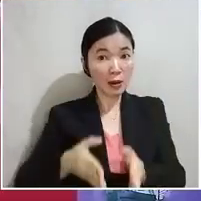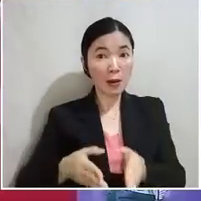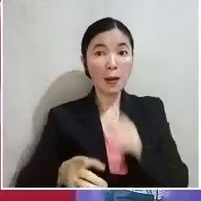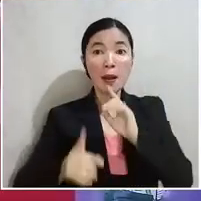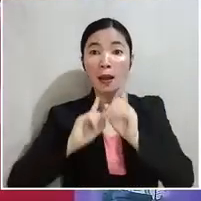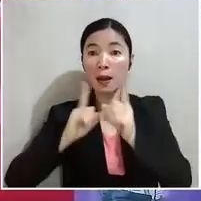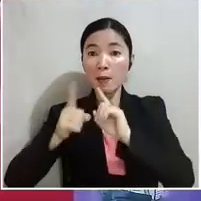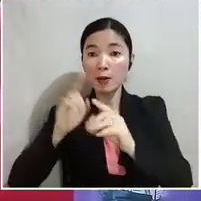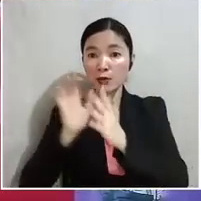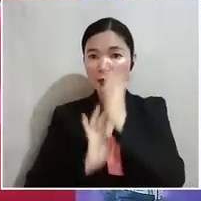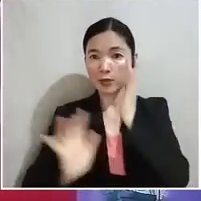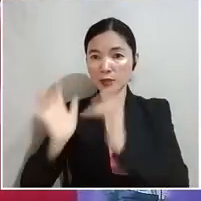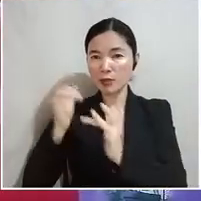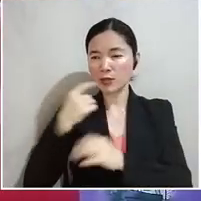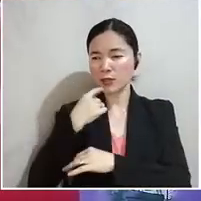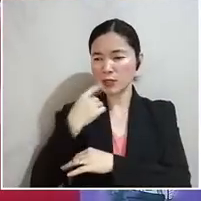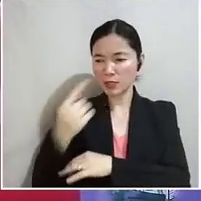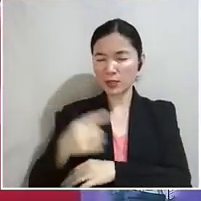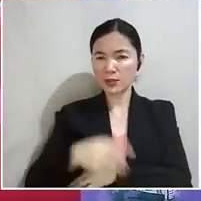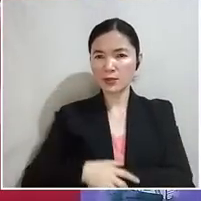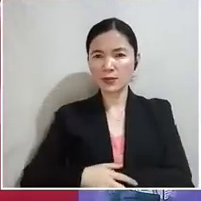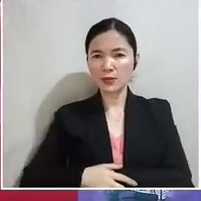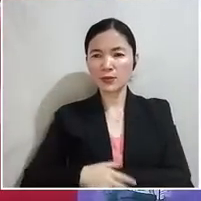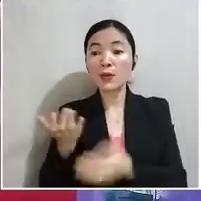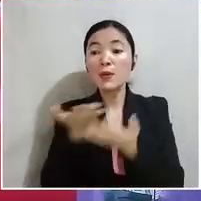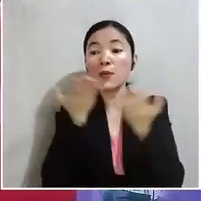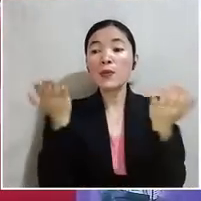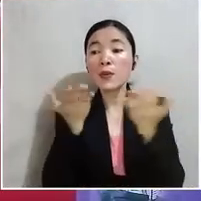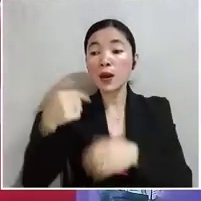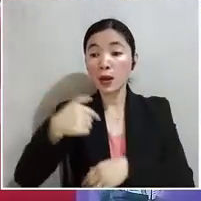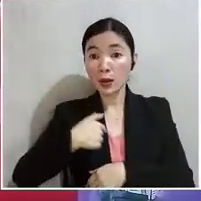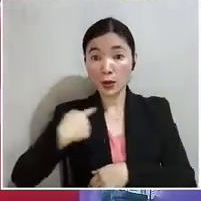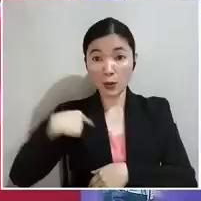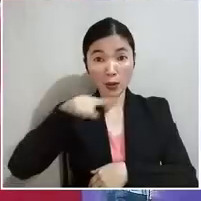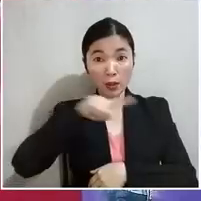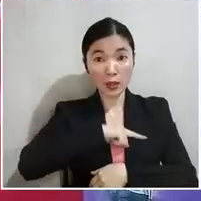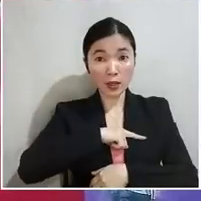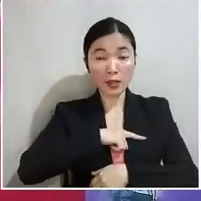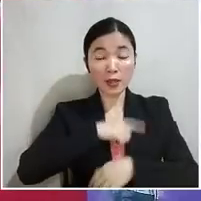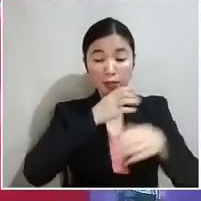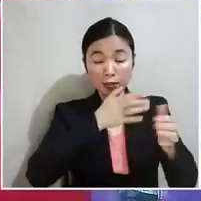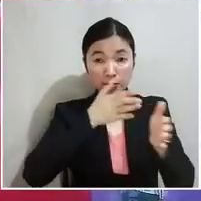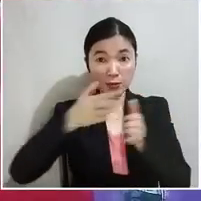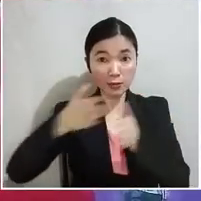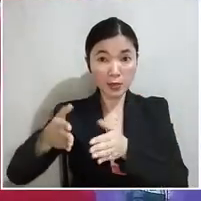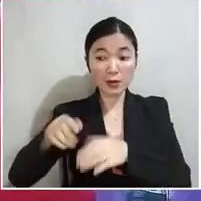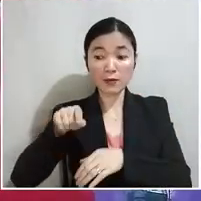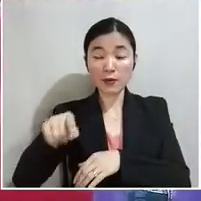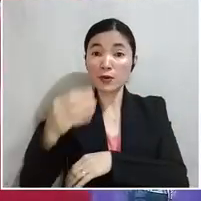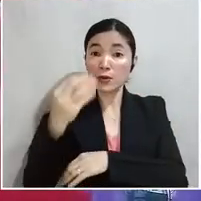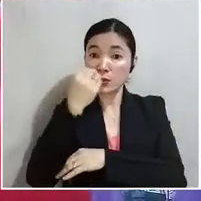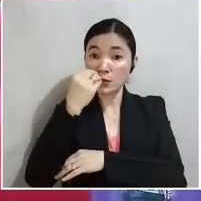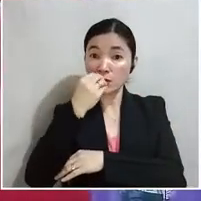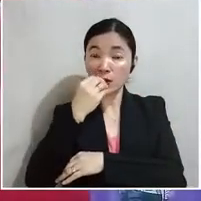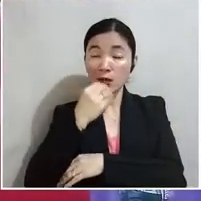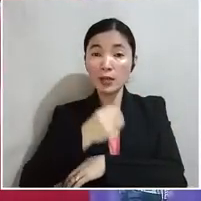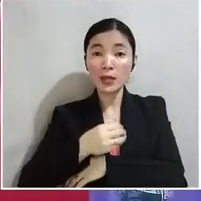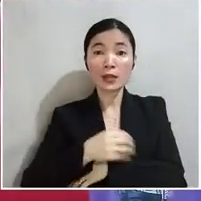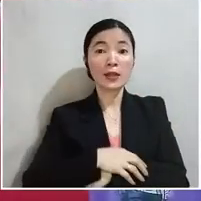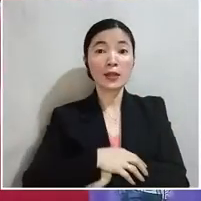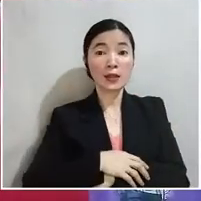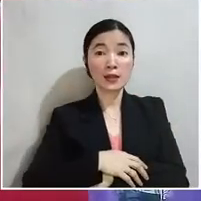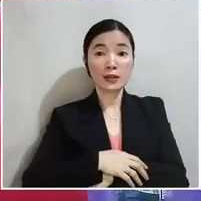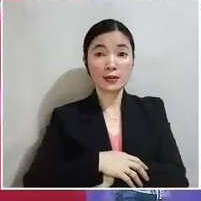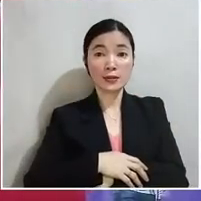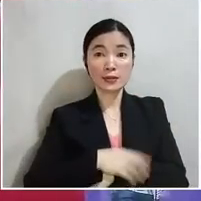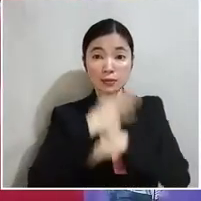and said, "Where do you want us to prepare for you to eat the Passover?" He